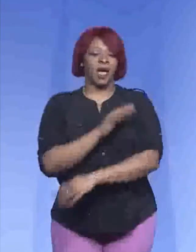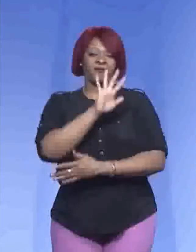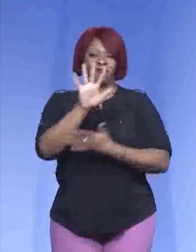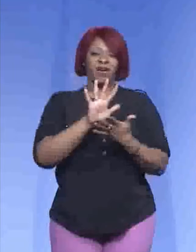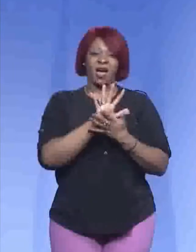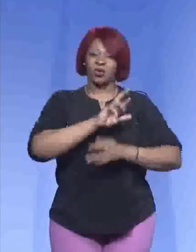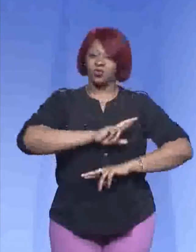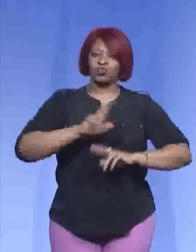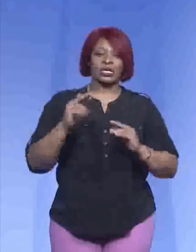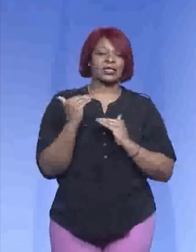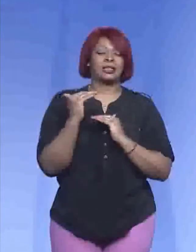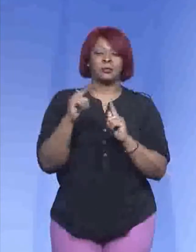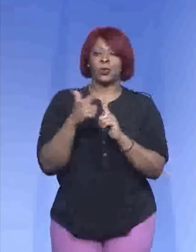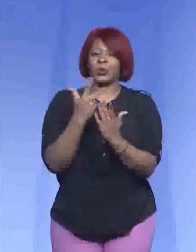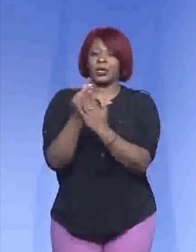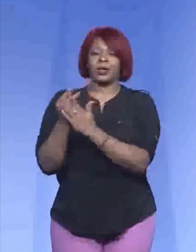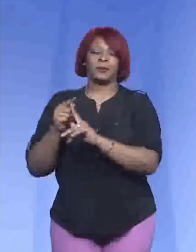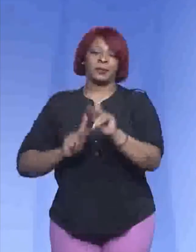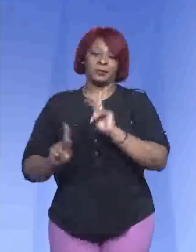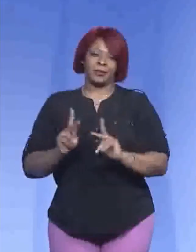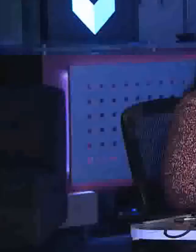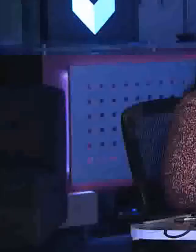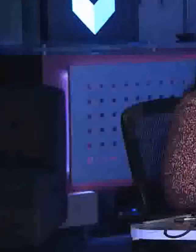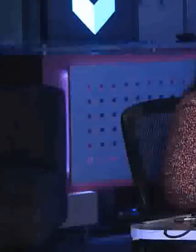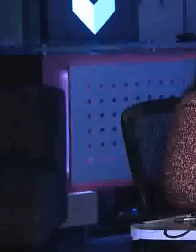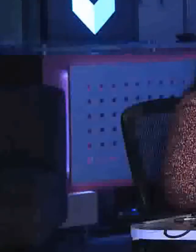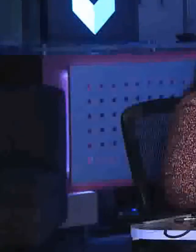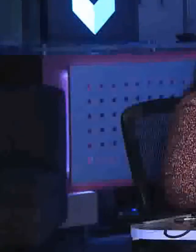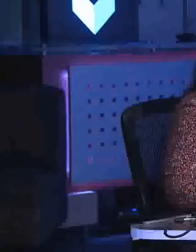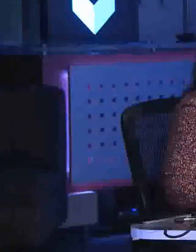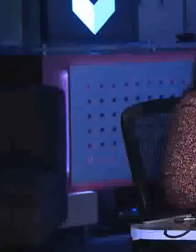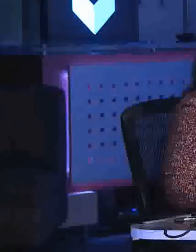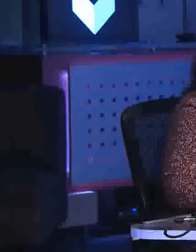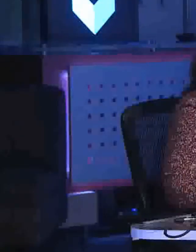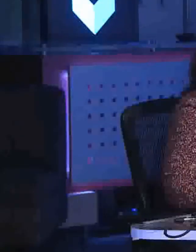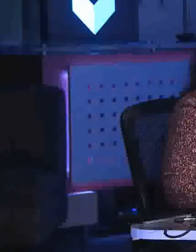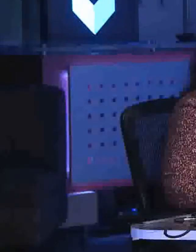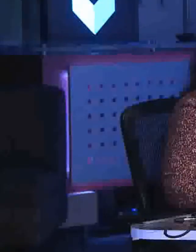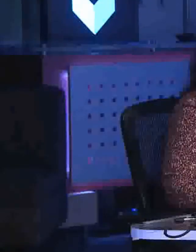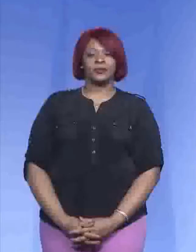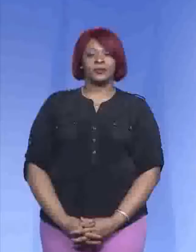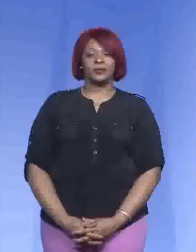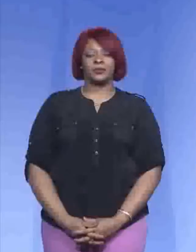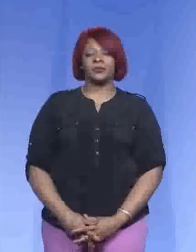get it out, and those are the folks that we're calling in. Omir Yusuf, Daily Memphian.